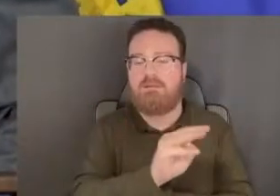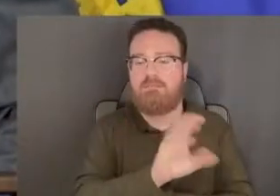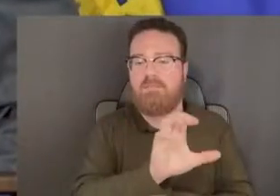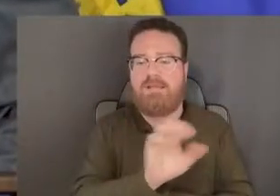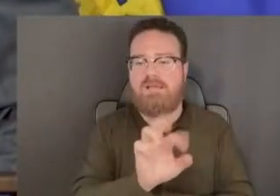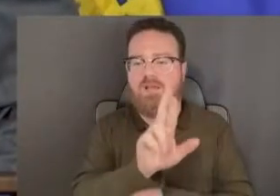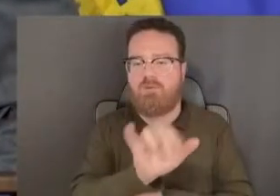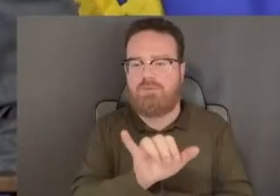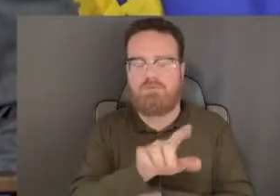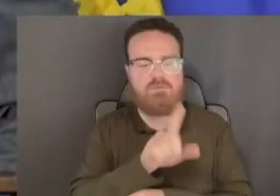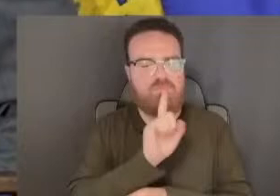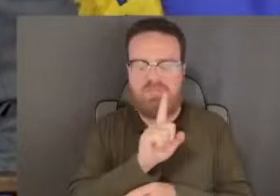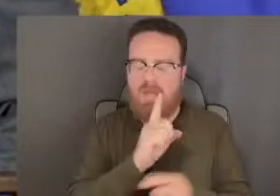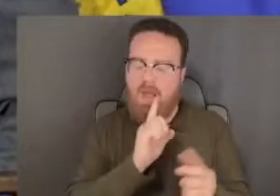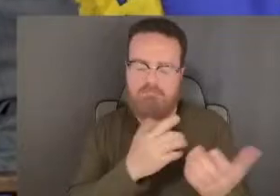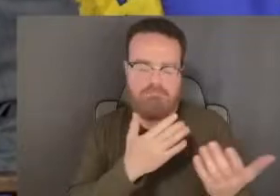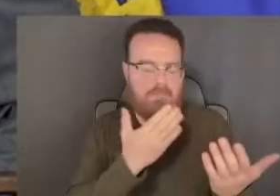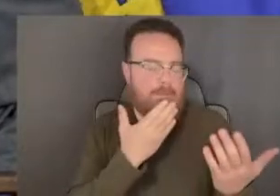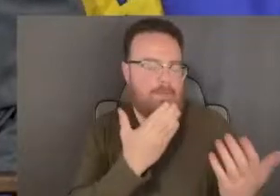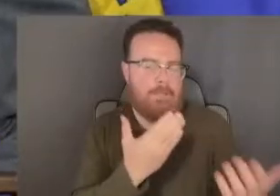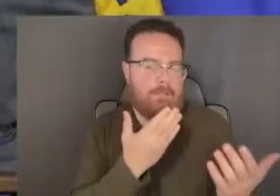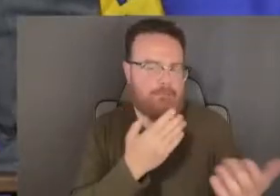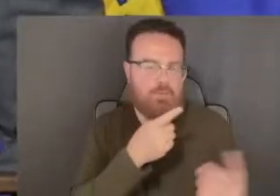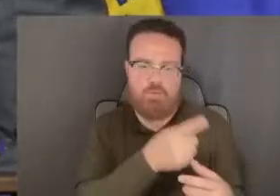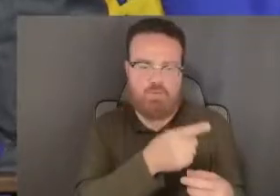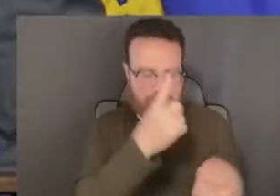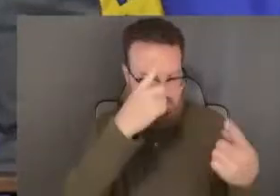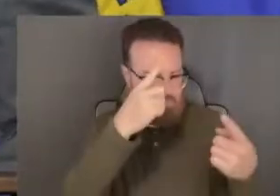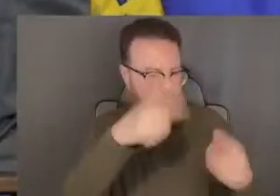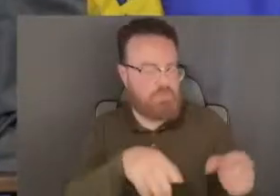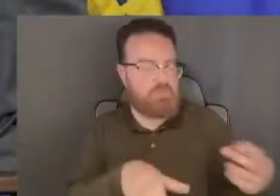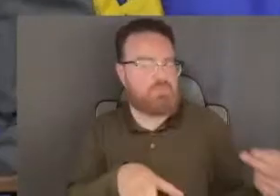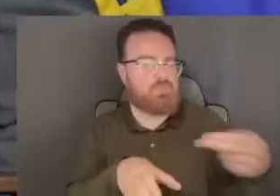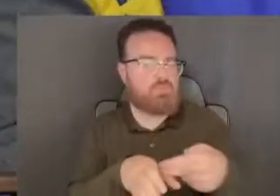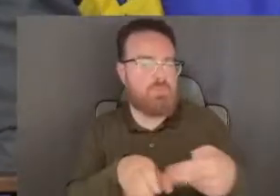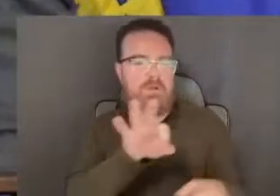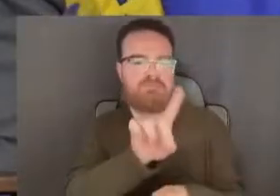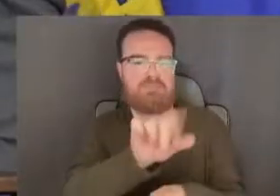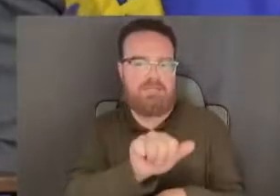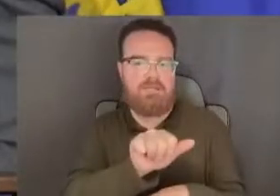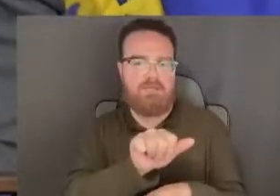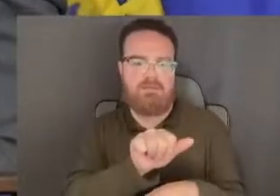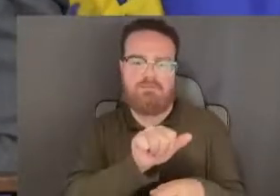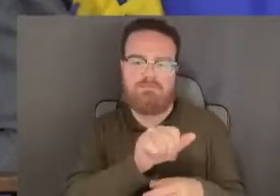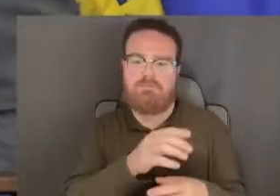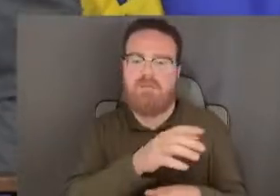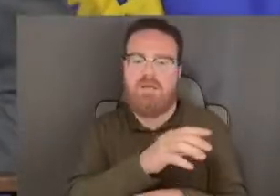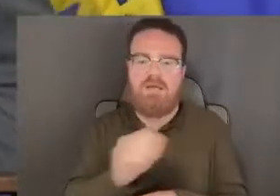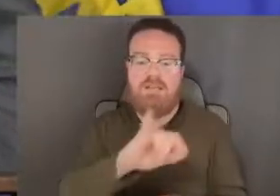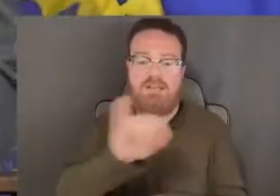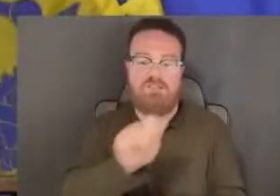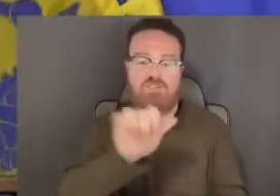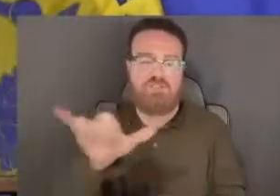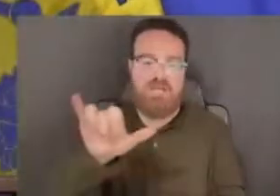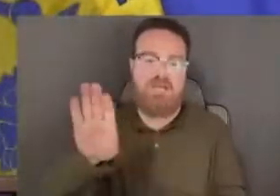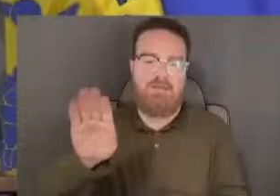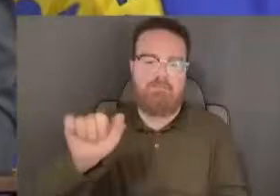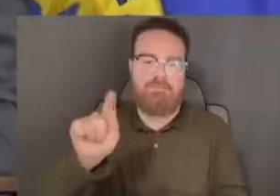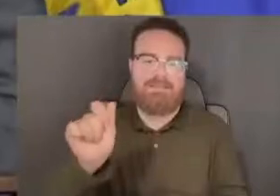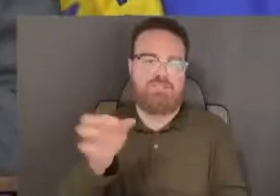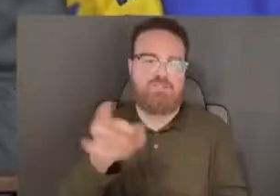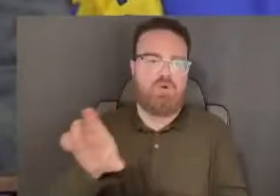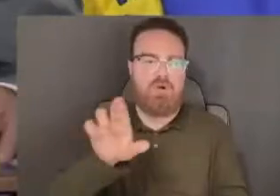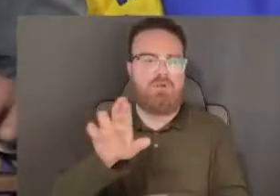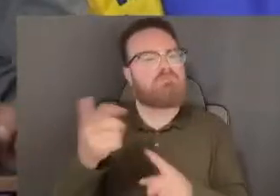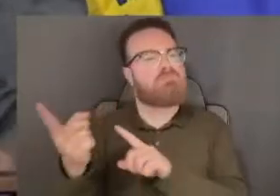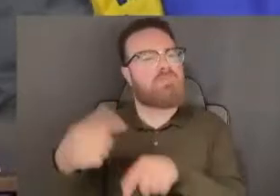grateful that you agreed to join the administration. And Jay Bhattacharya, will you guys come up here and stand